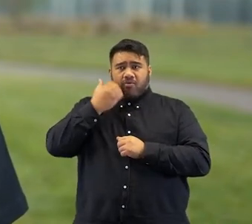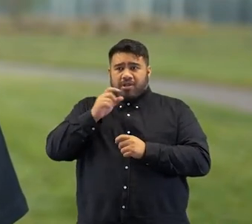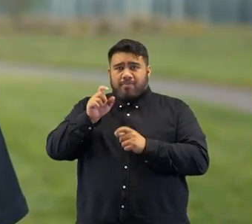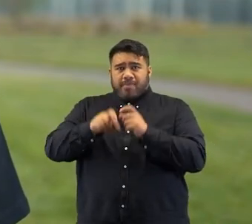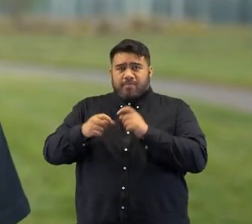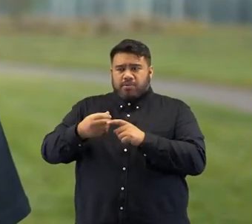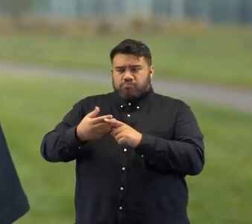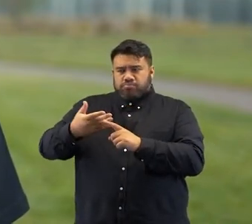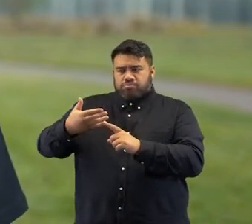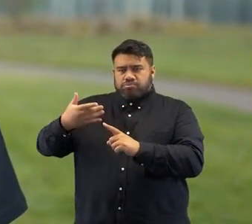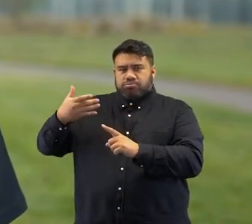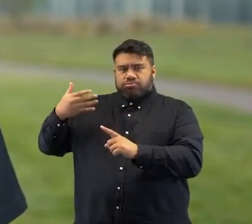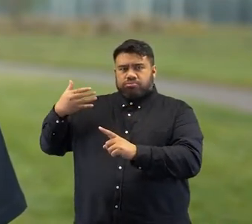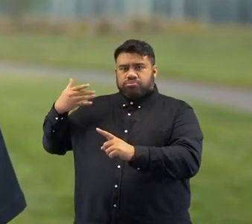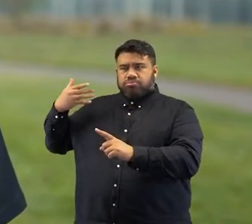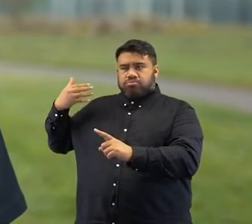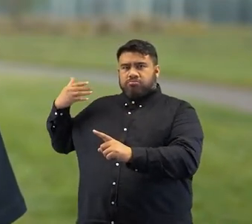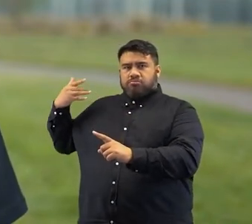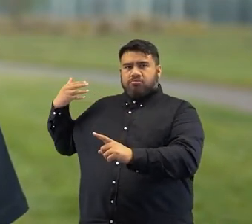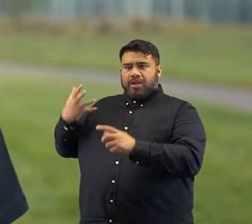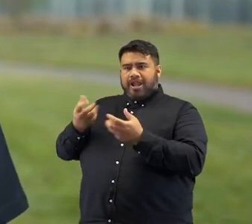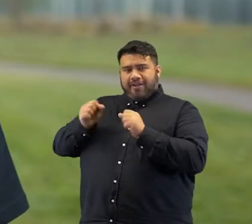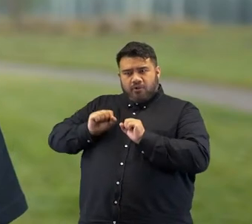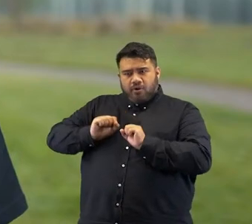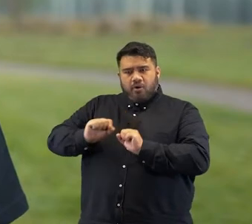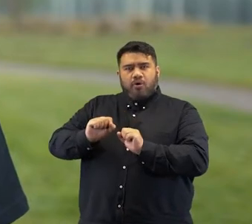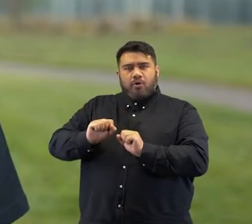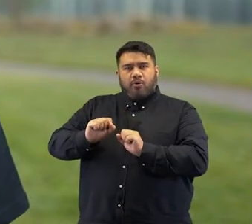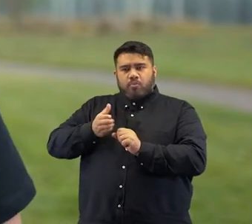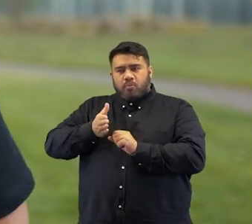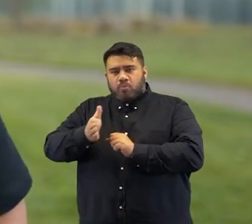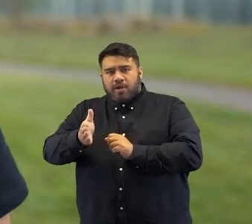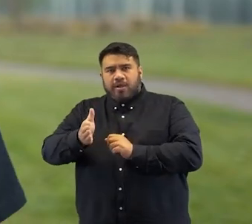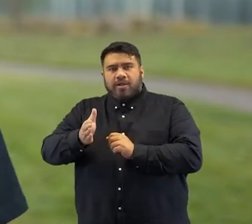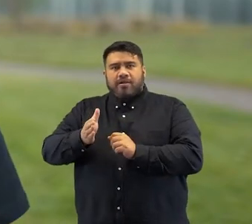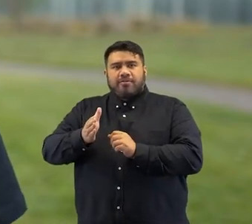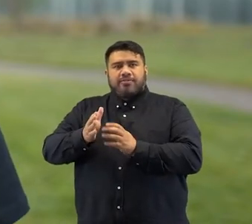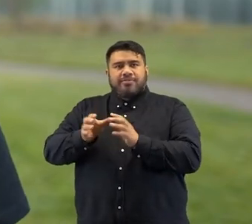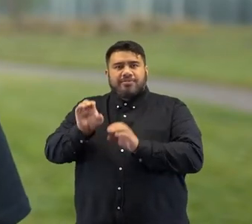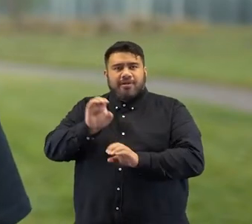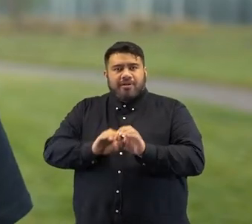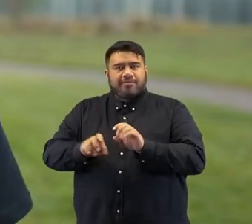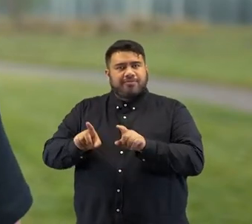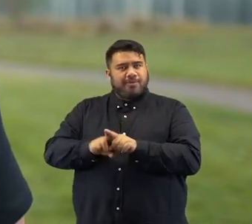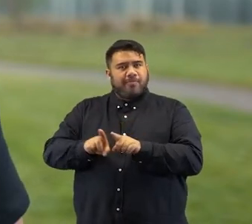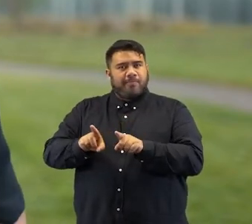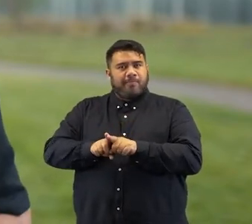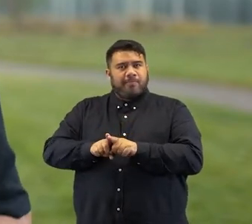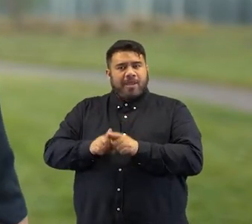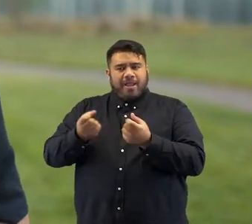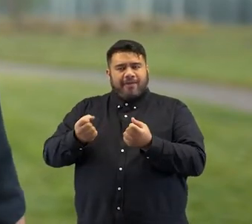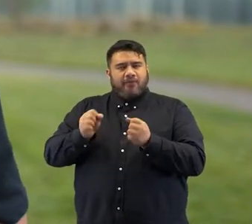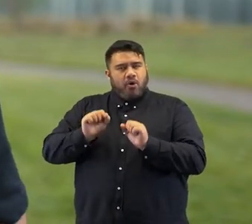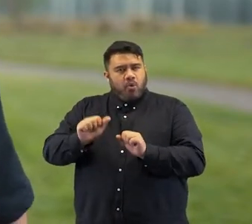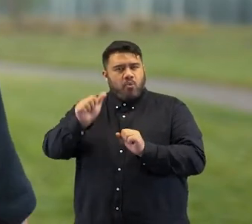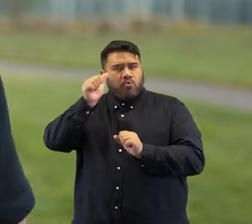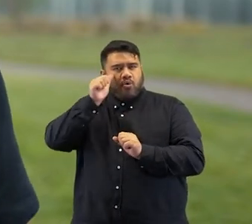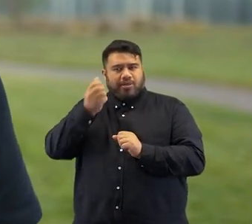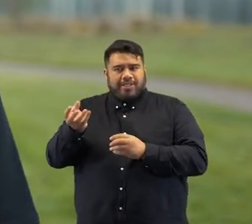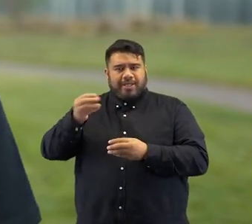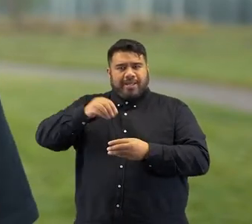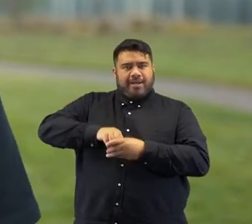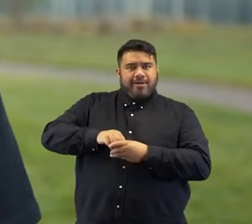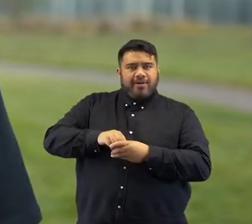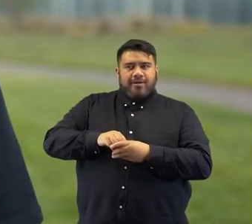our ancestors of the Māori and Indigenous people have always been scientists and have embedded